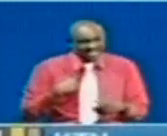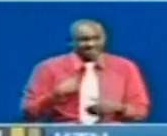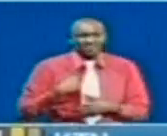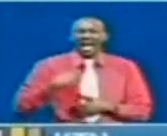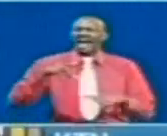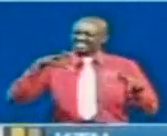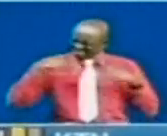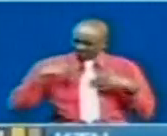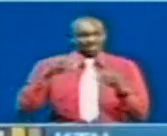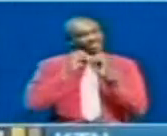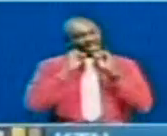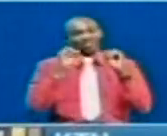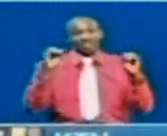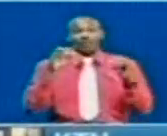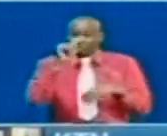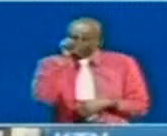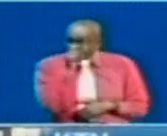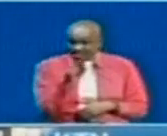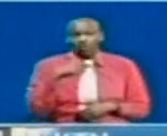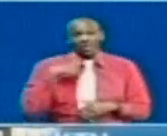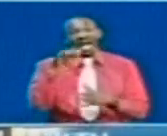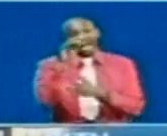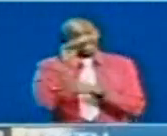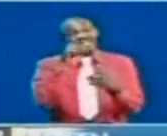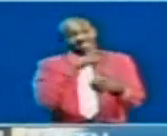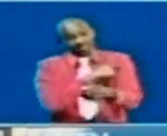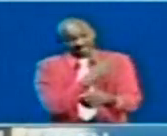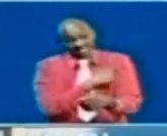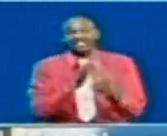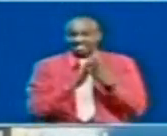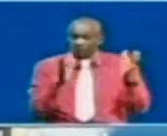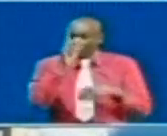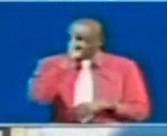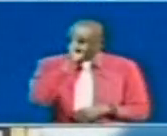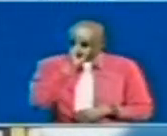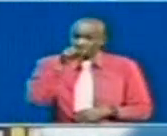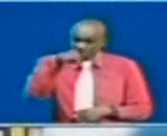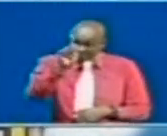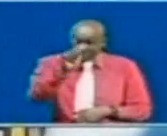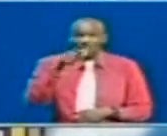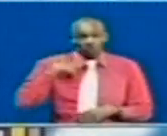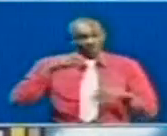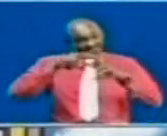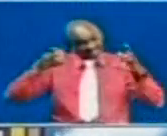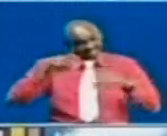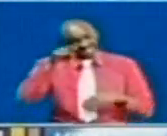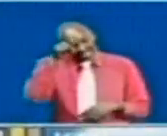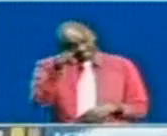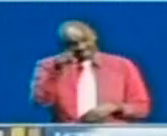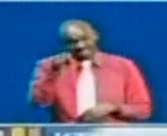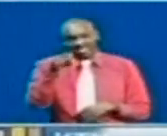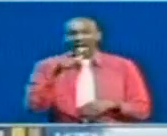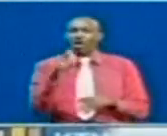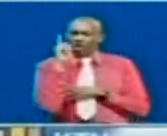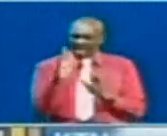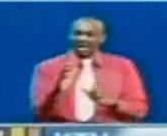allow to take place. In this regard, we request the Inspector General of Police, Mr. David Kimayo, to investigate the reports that Ahmed